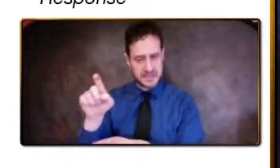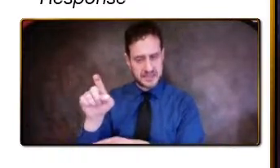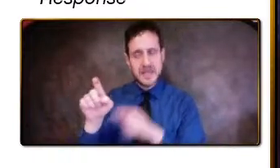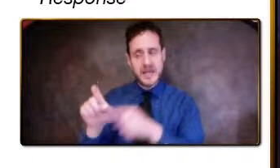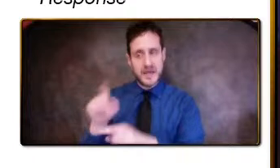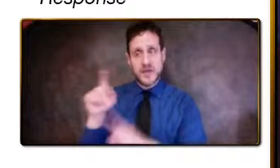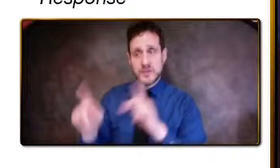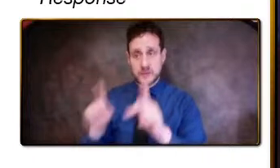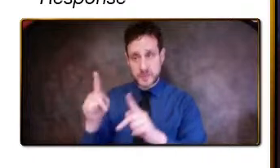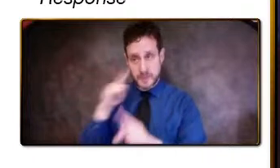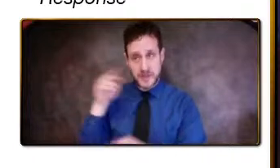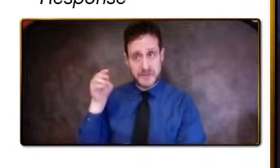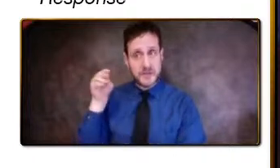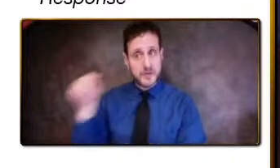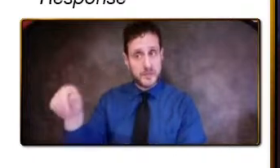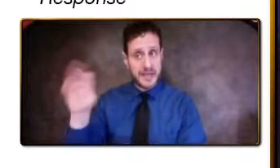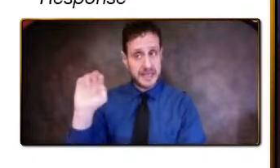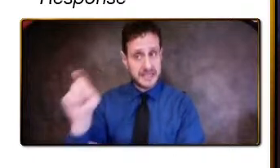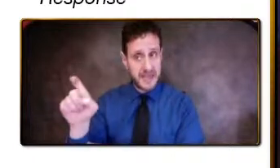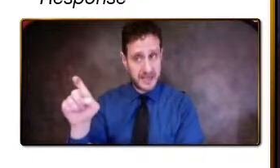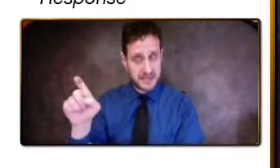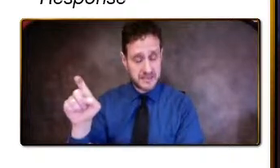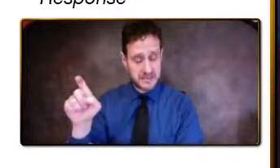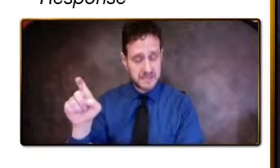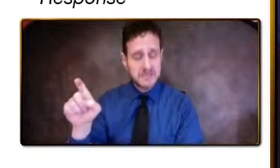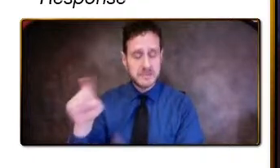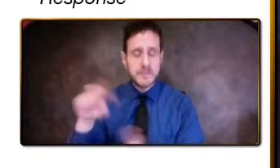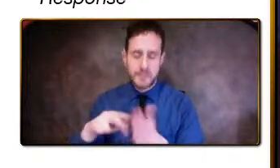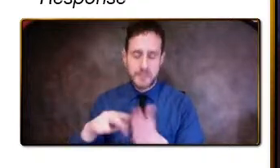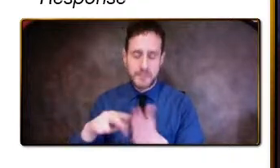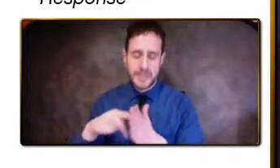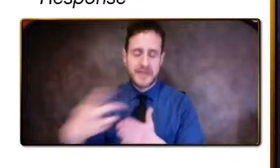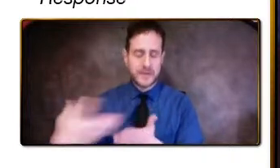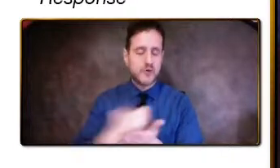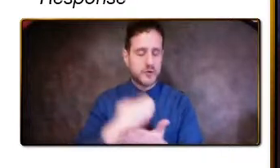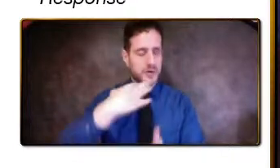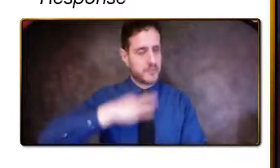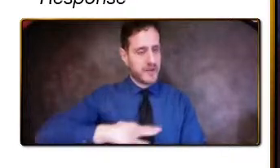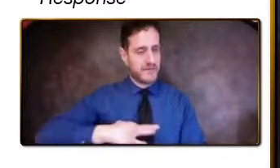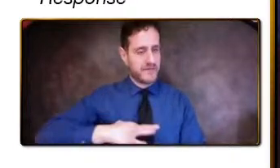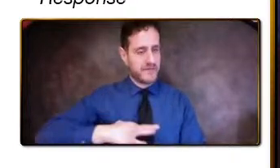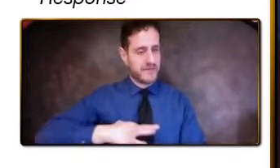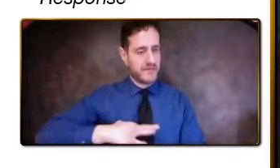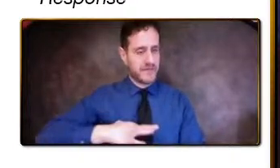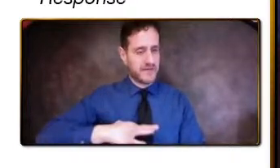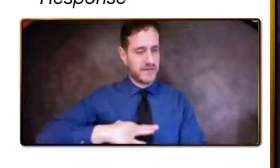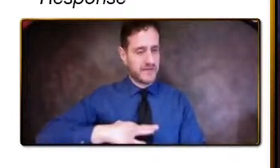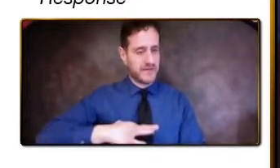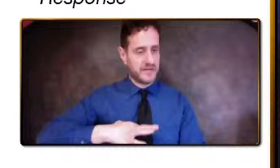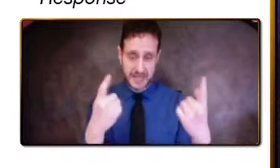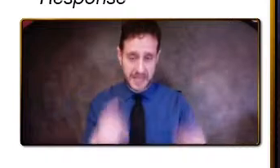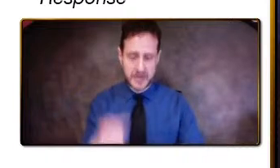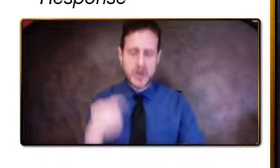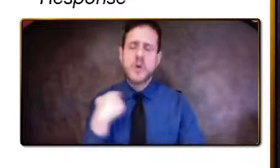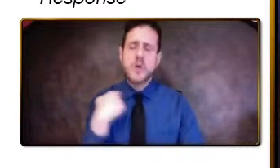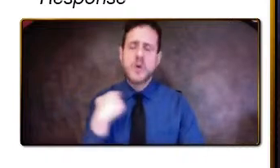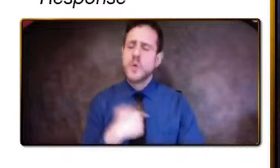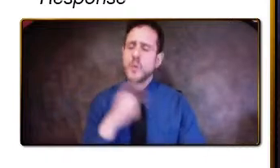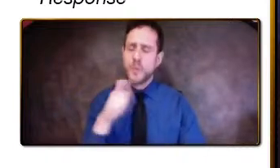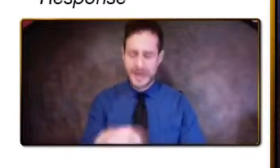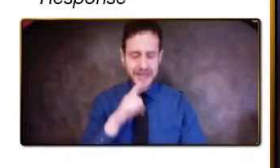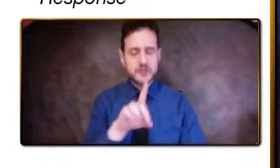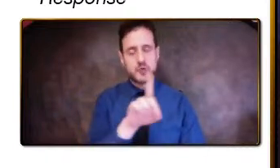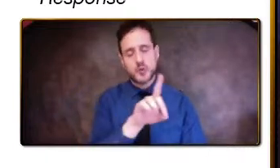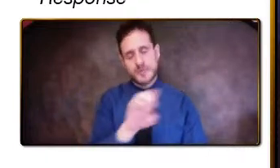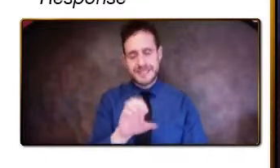obviously, if you're paying taxes, you're earning profits, even during the pandemic. So we need to decouple, and we'll get it